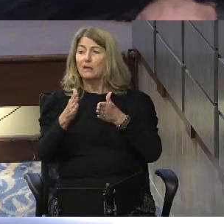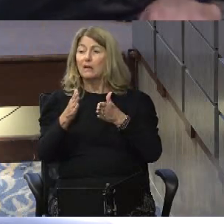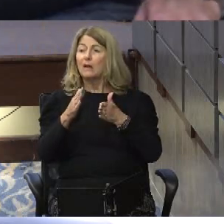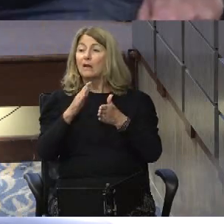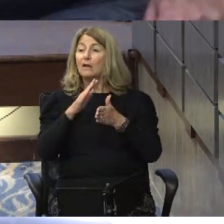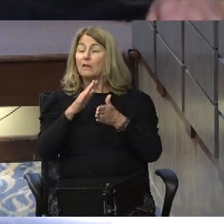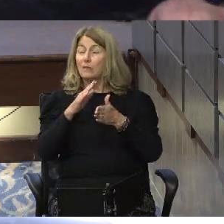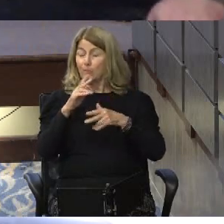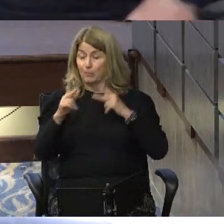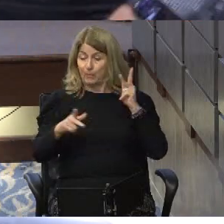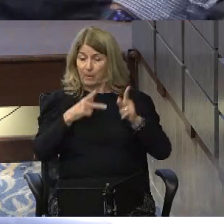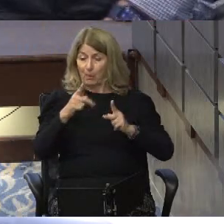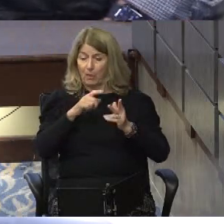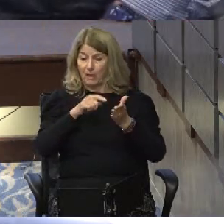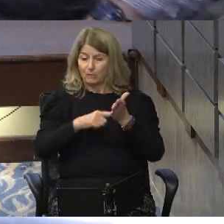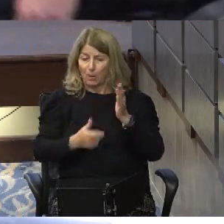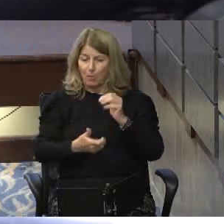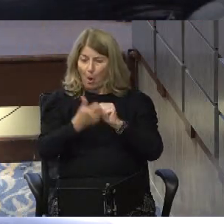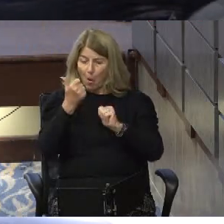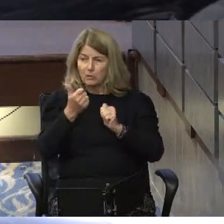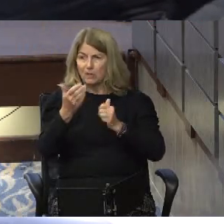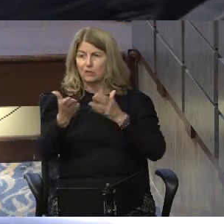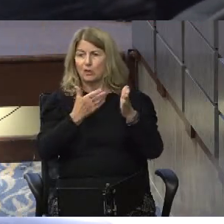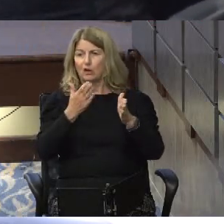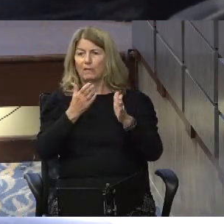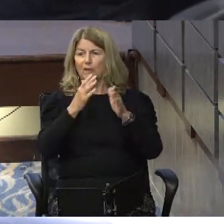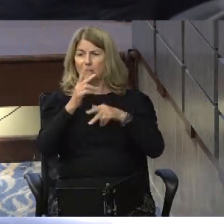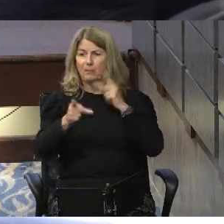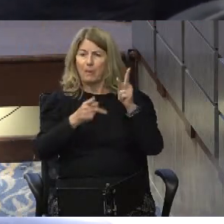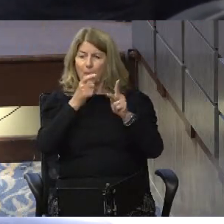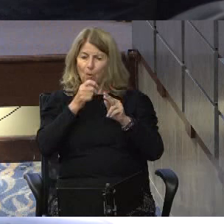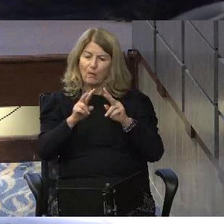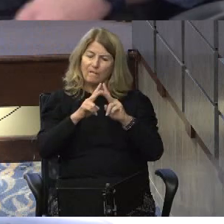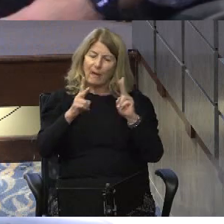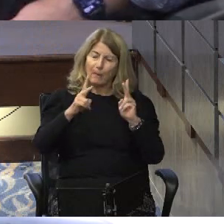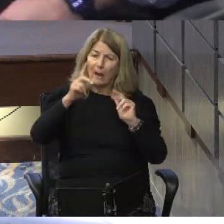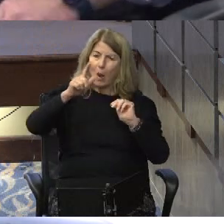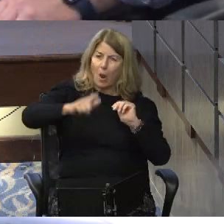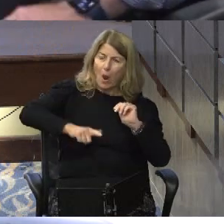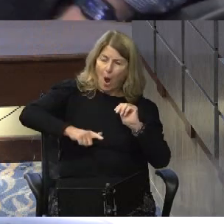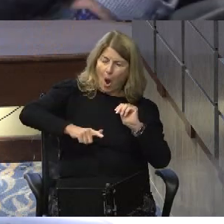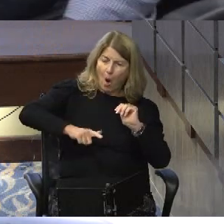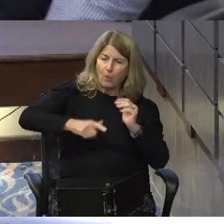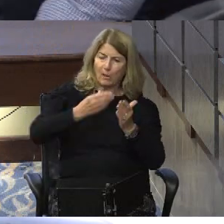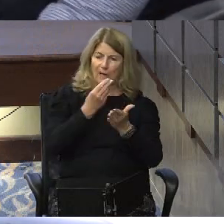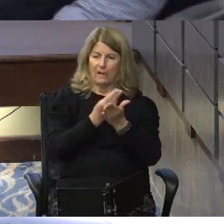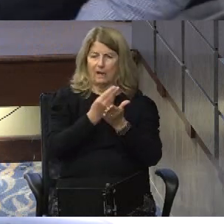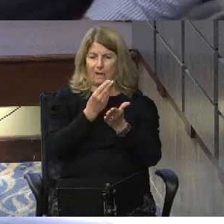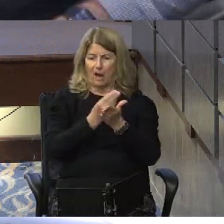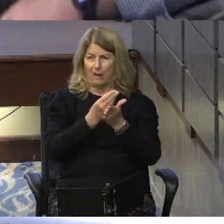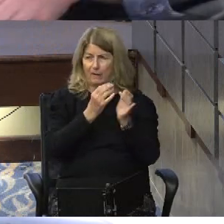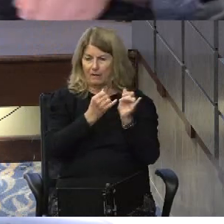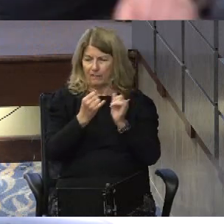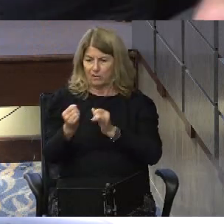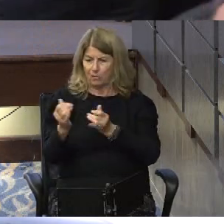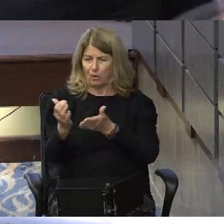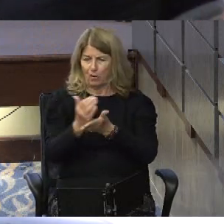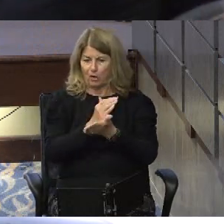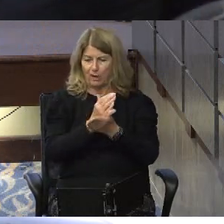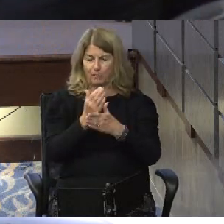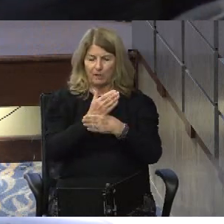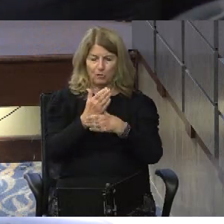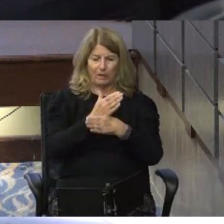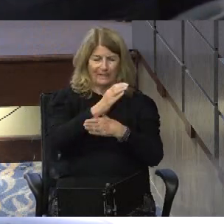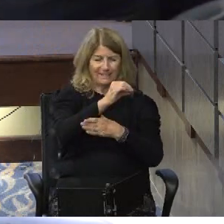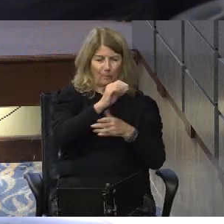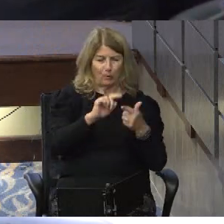serve are those individuals who are extremely low-income individuals earning between 0 and 30%